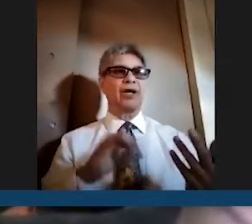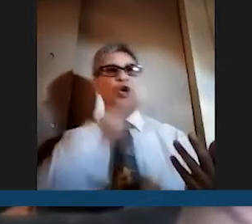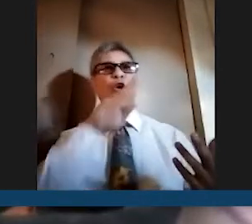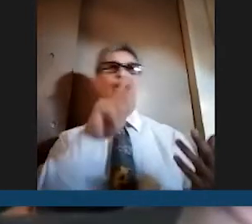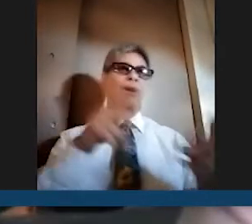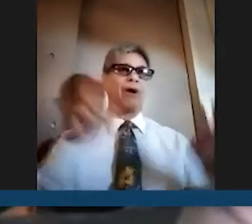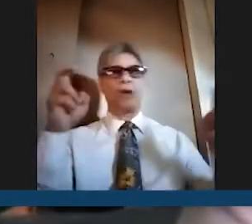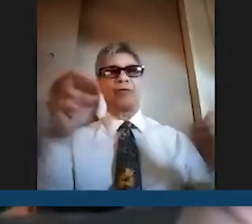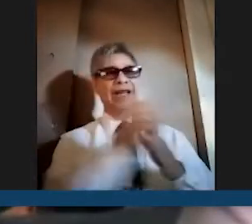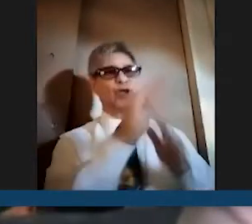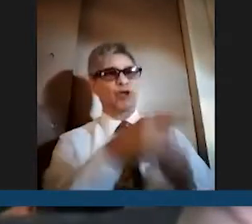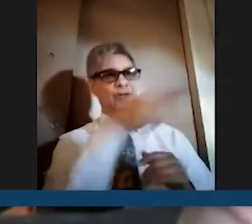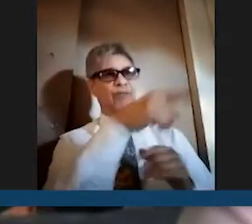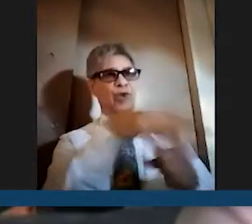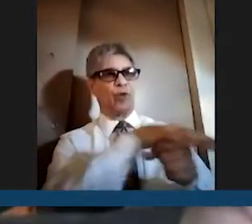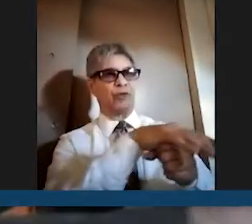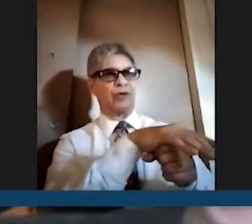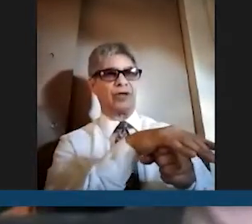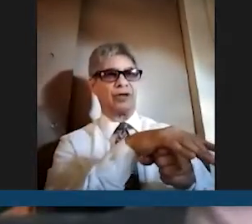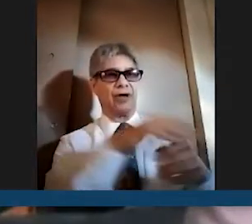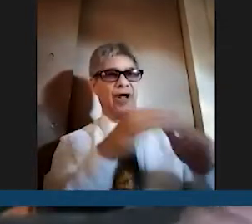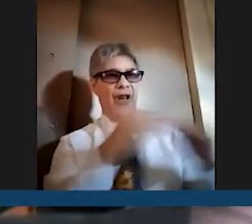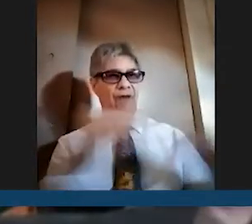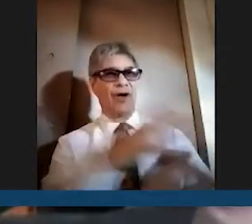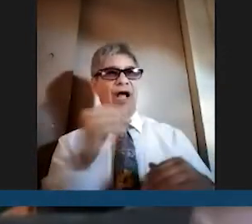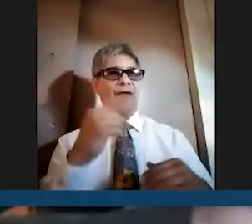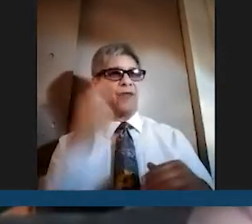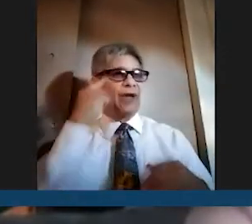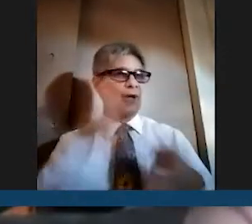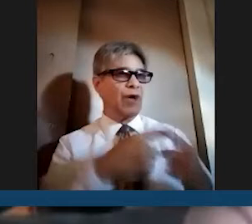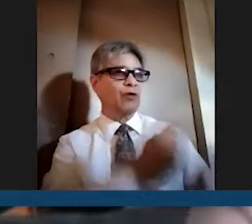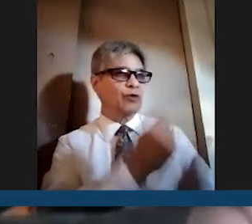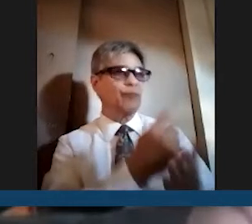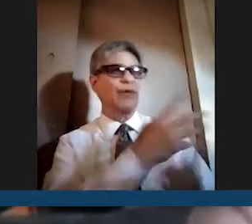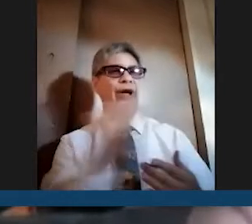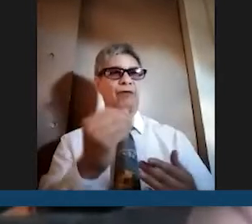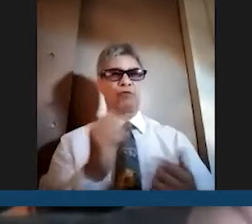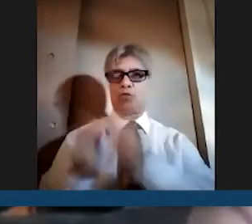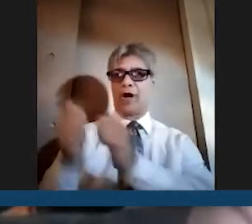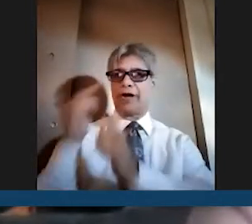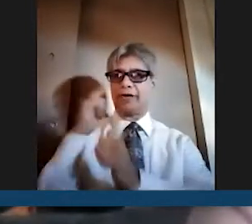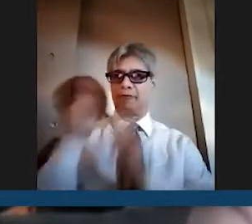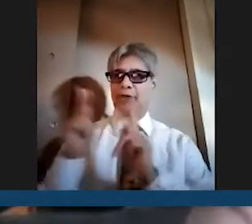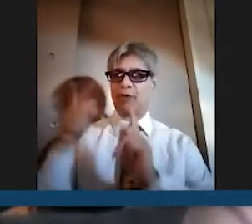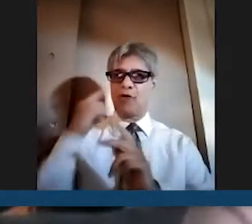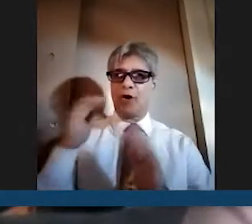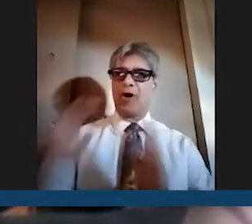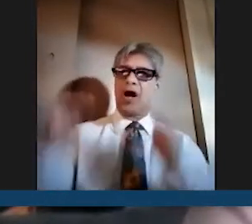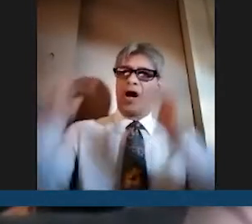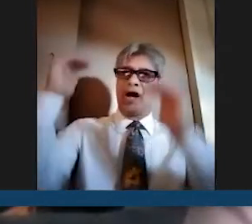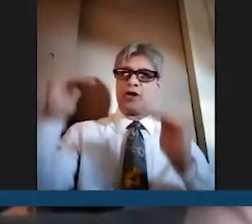local level, as we're, thinking about recruitment, running folks for higher office. How can we help support those folks at the local